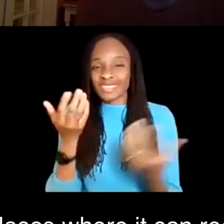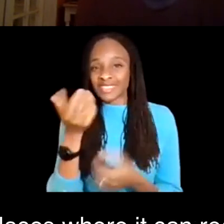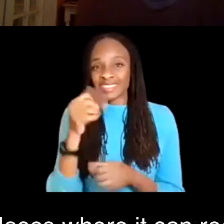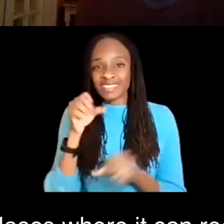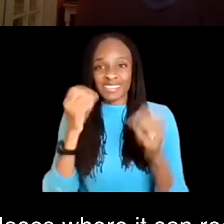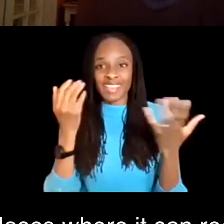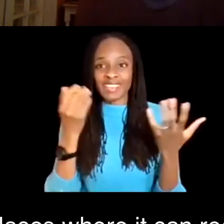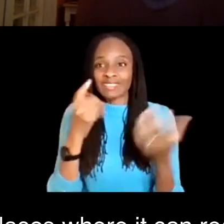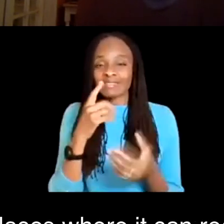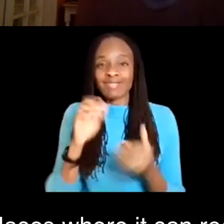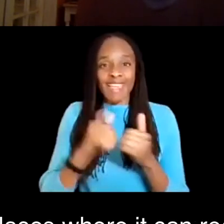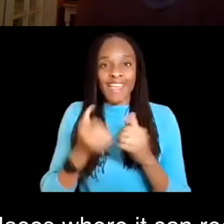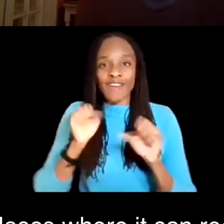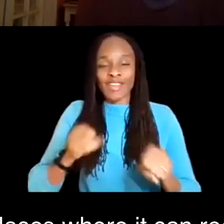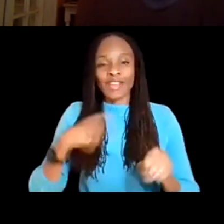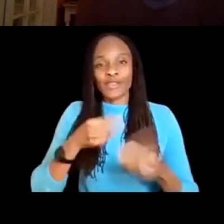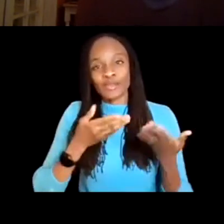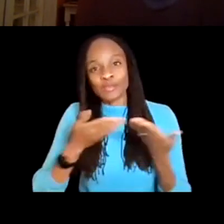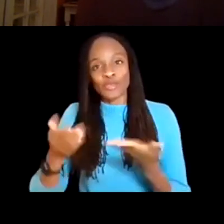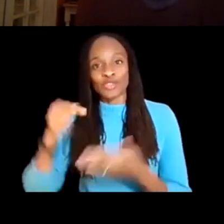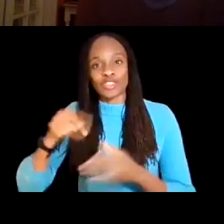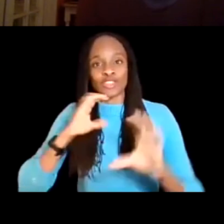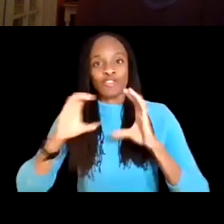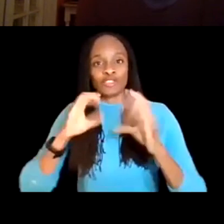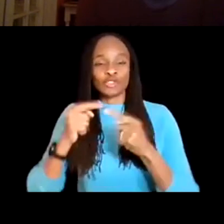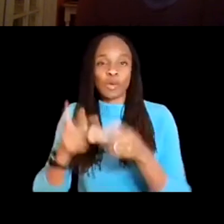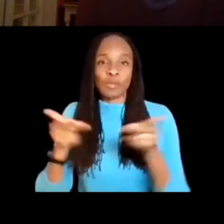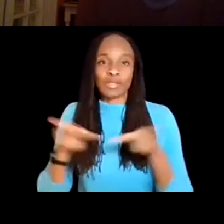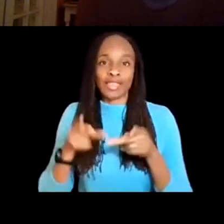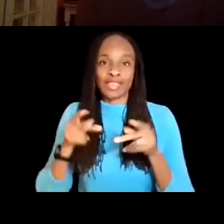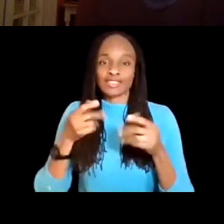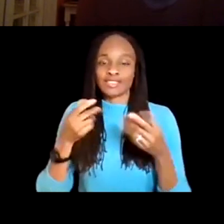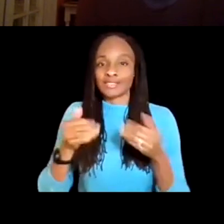really start moving us forward? I mean,